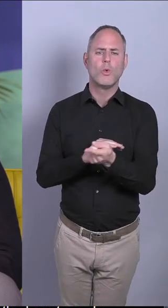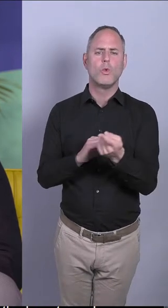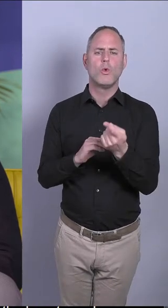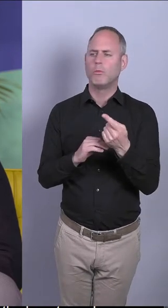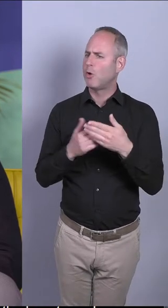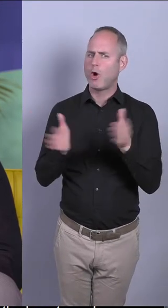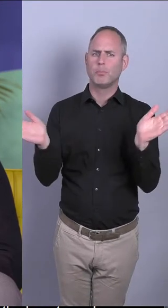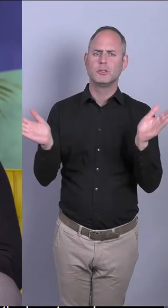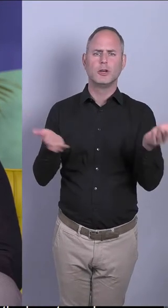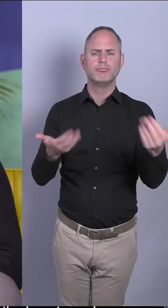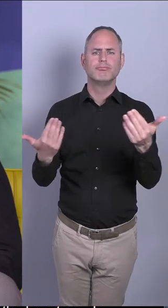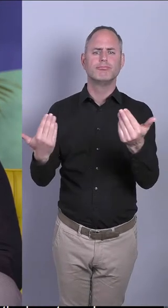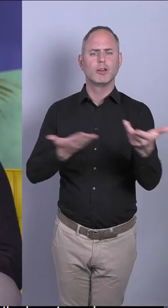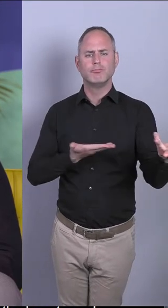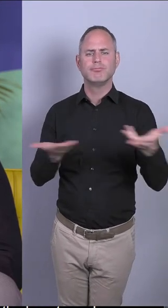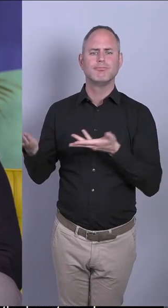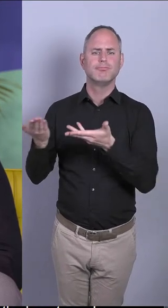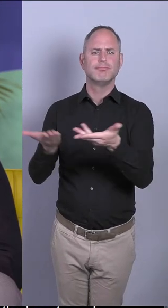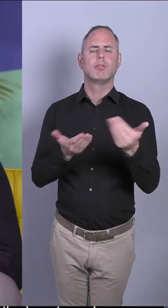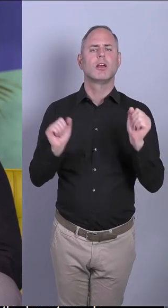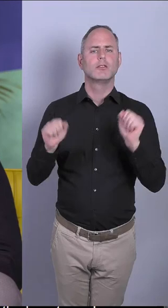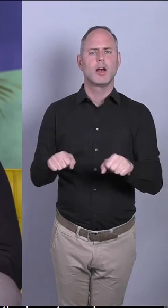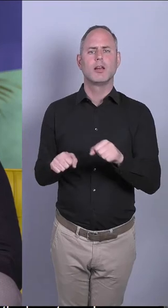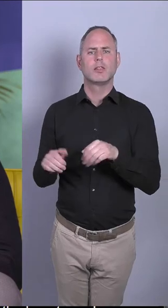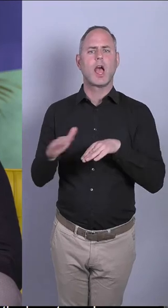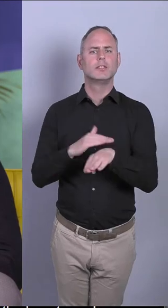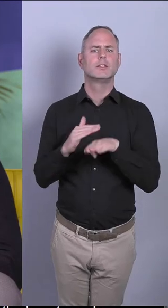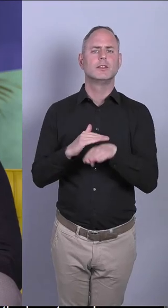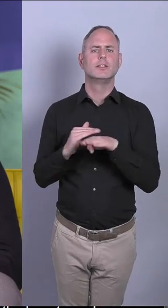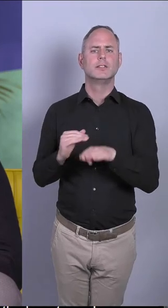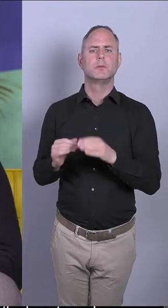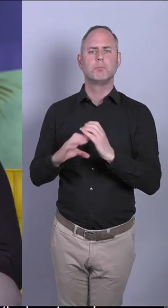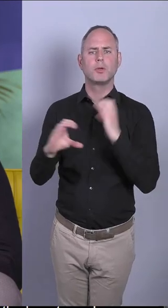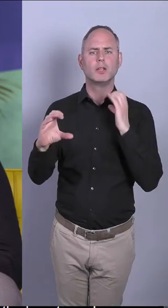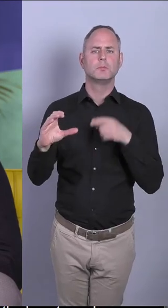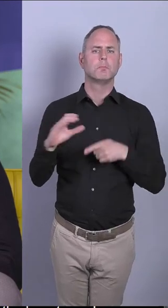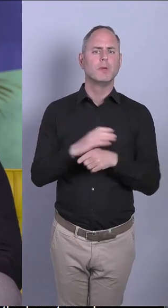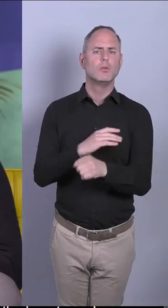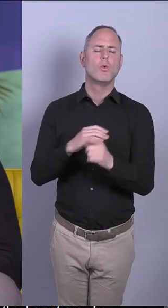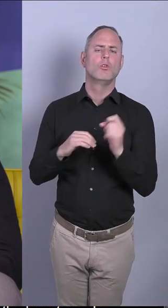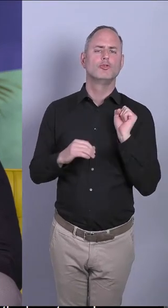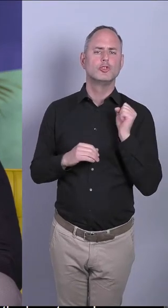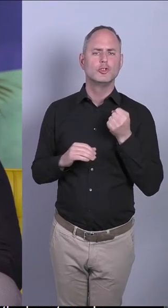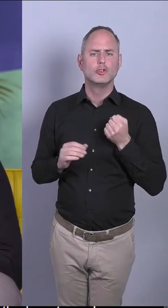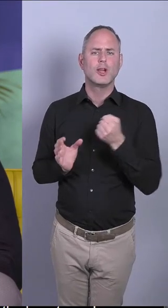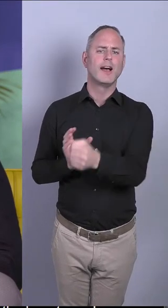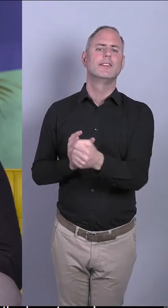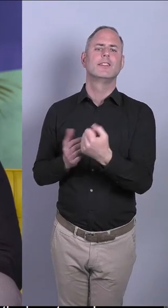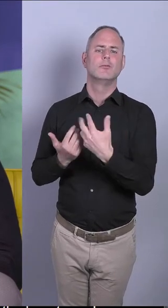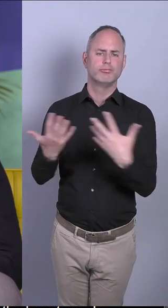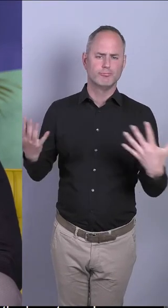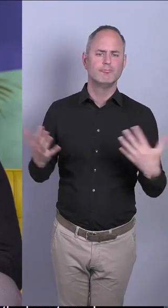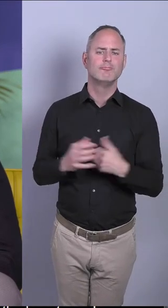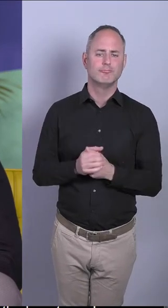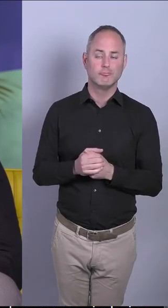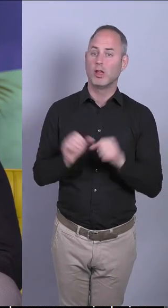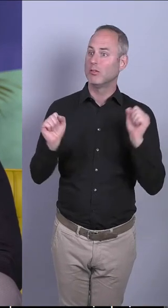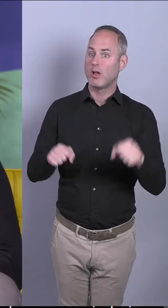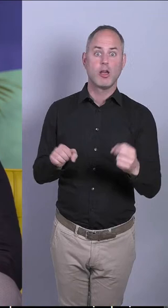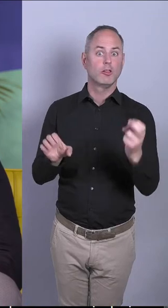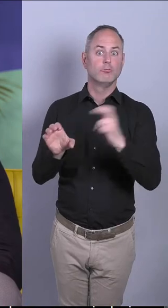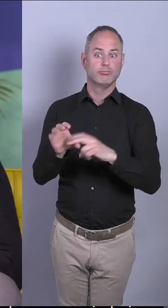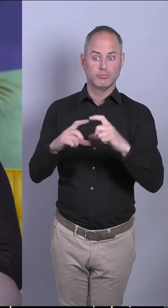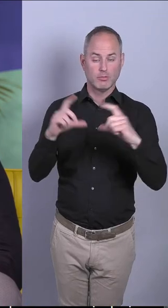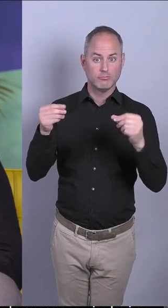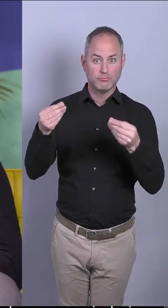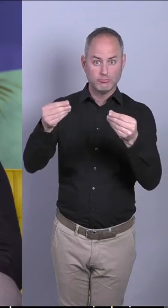other organizations, they have apps for people with disabilities so that these apps are absolutely